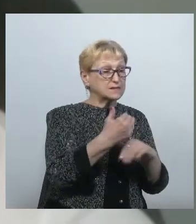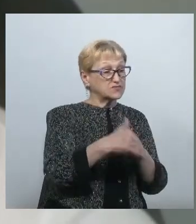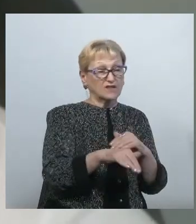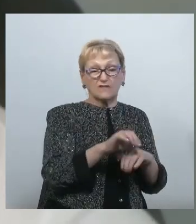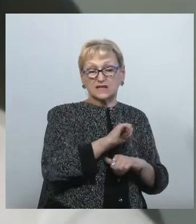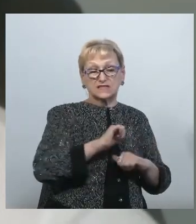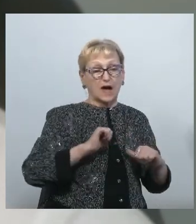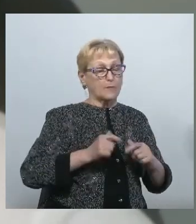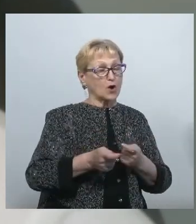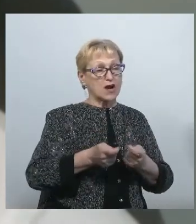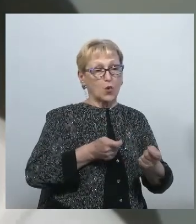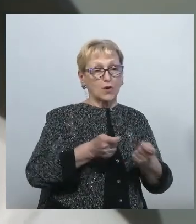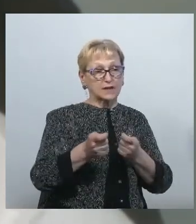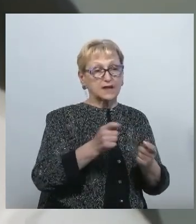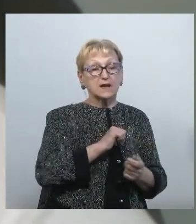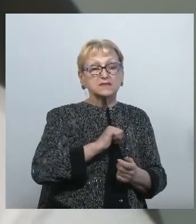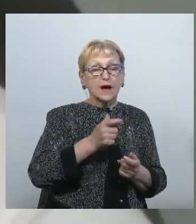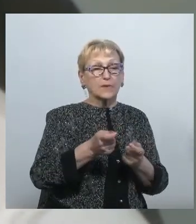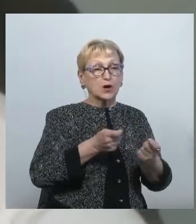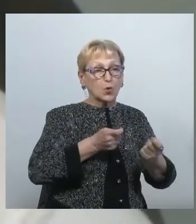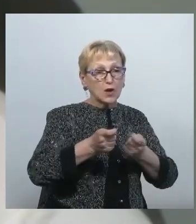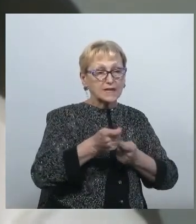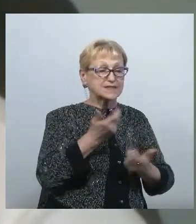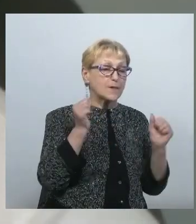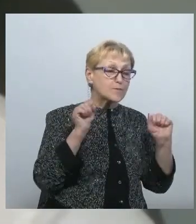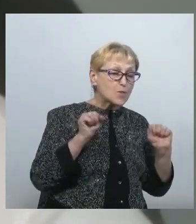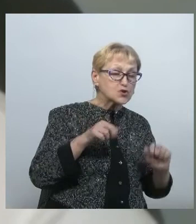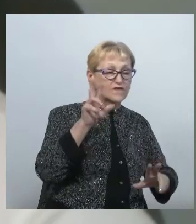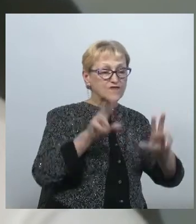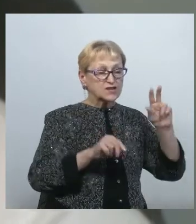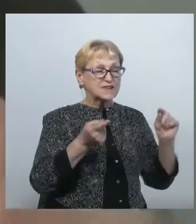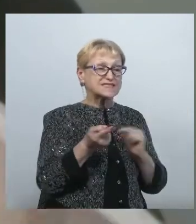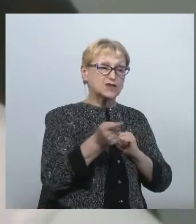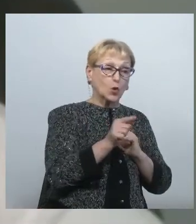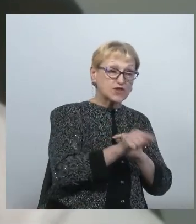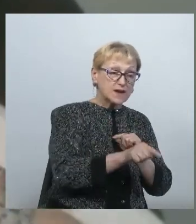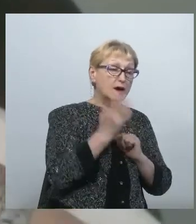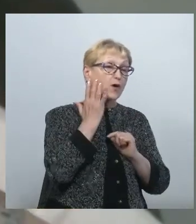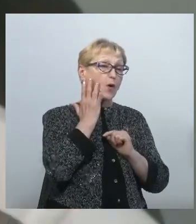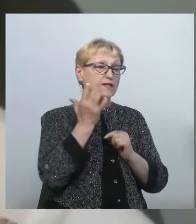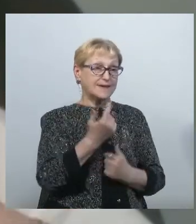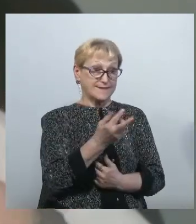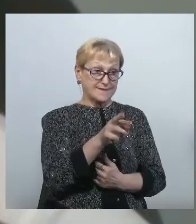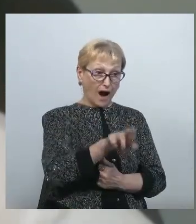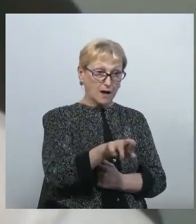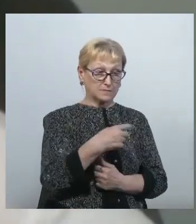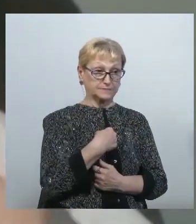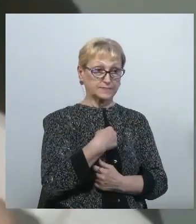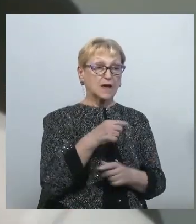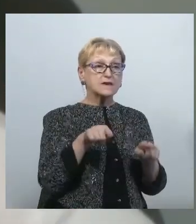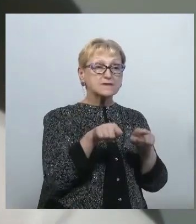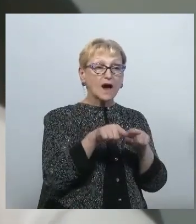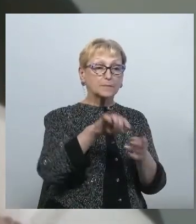authority, sometimes it is already self-regulation. Self-regulation can happen when, for example, I,